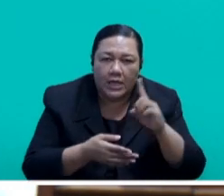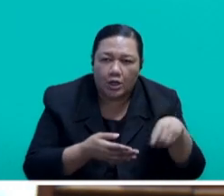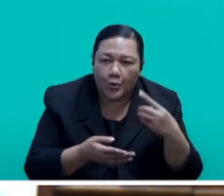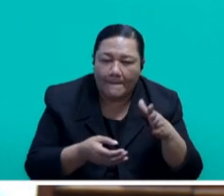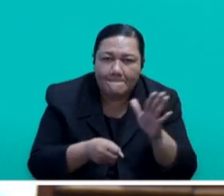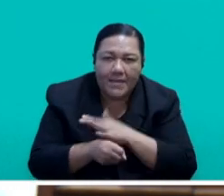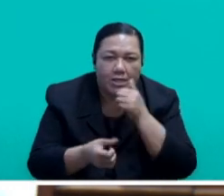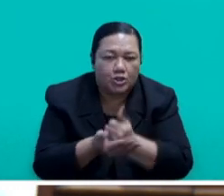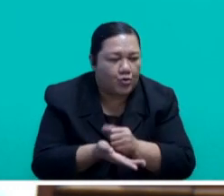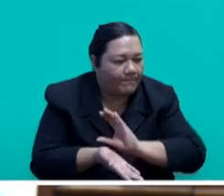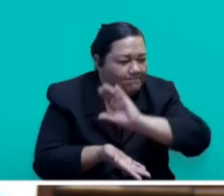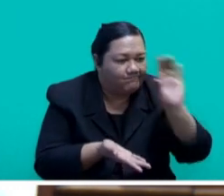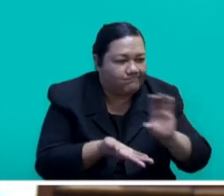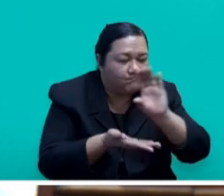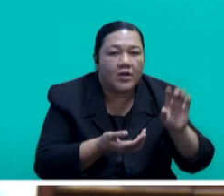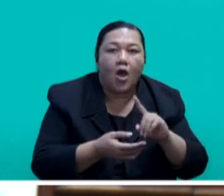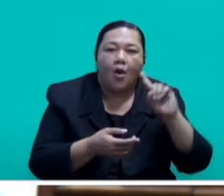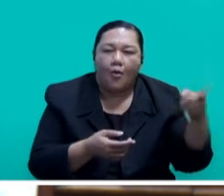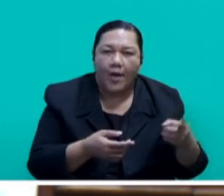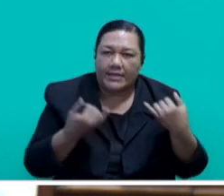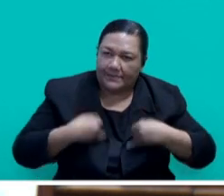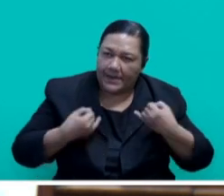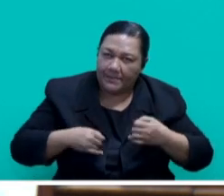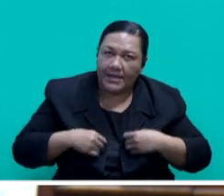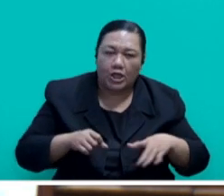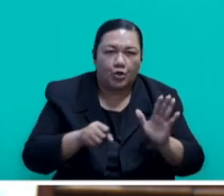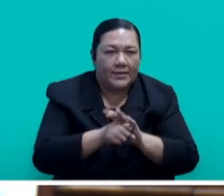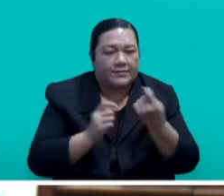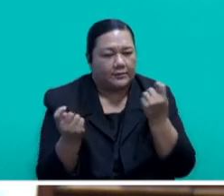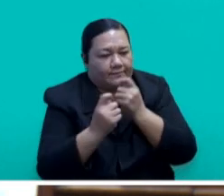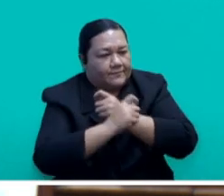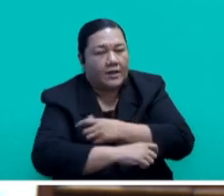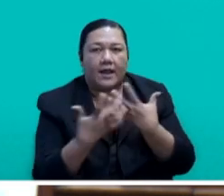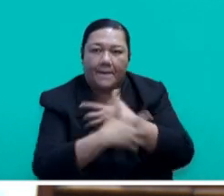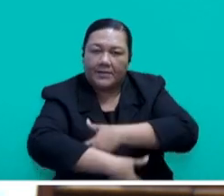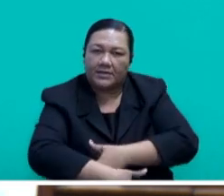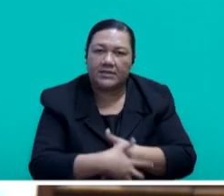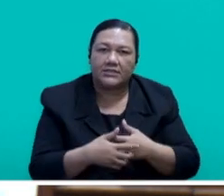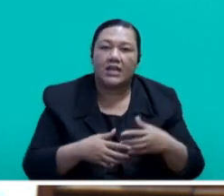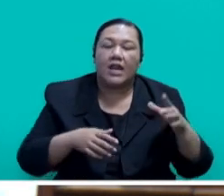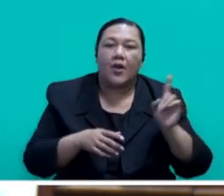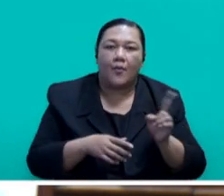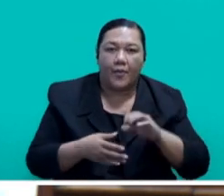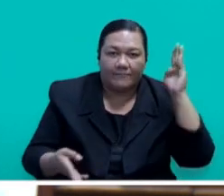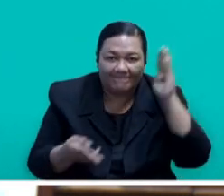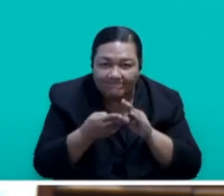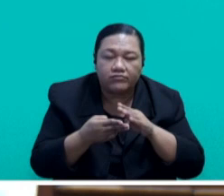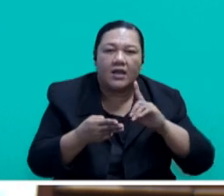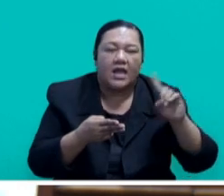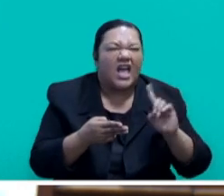place necessary measures and implement appropriate adaptation and mitigation actions to ensure our